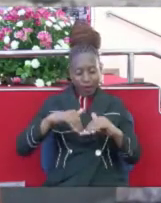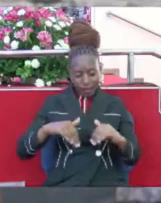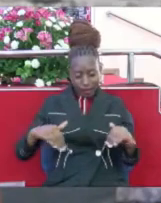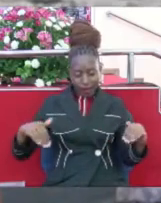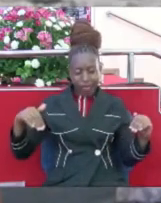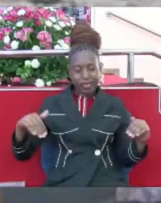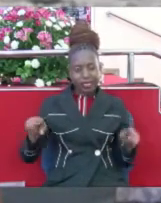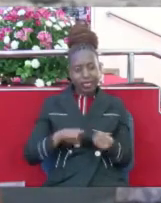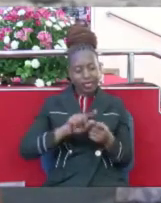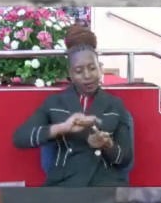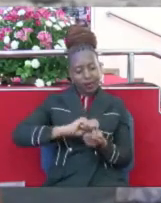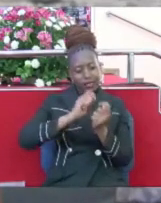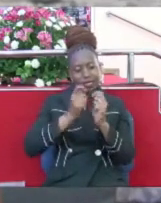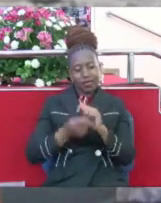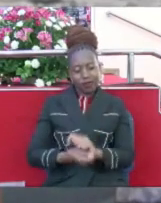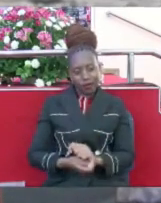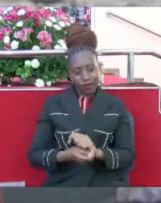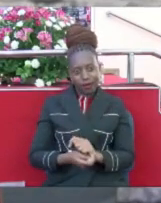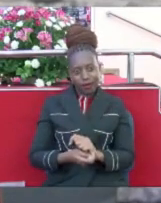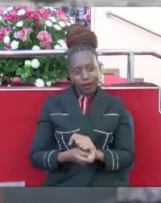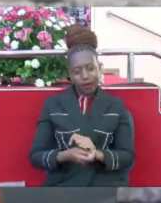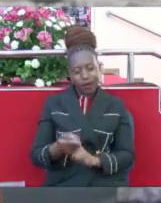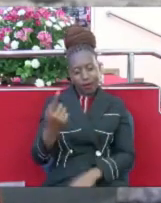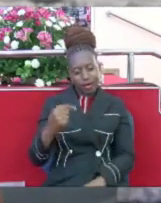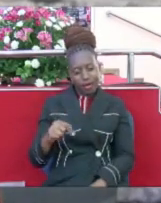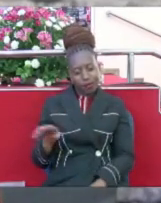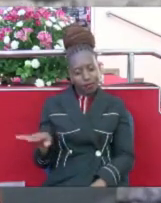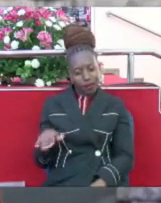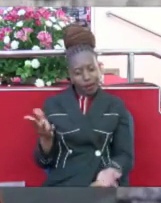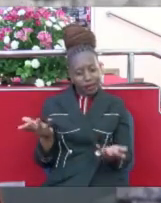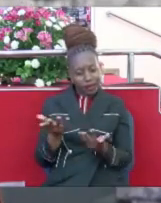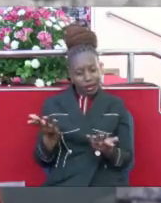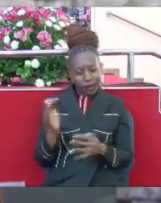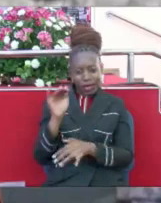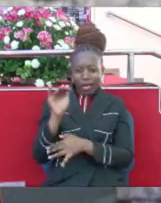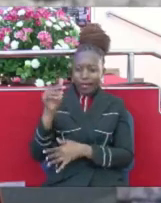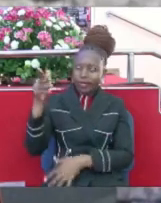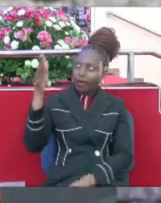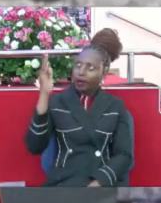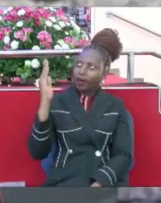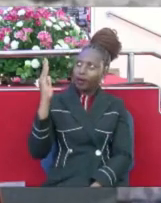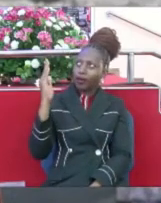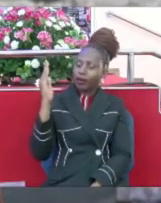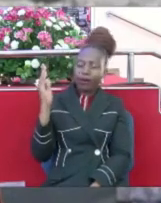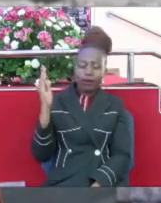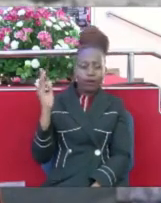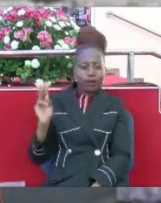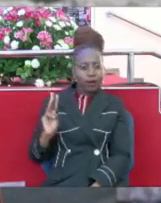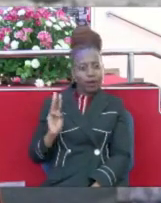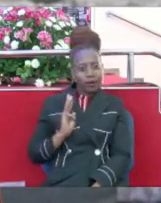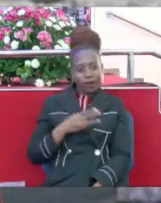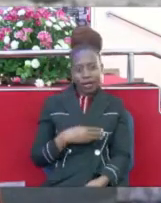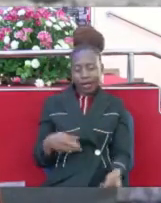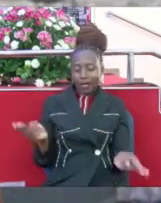We have been transformed. We come to a point where now we are asking God that we are now of age,